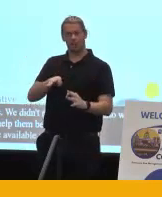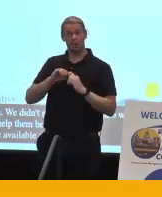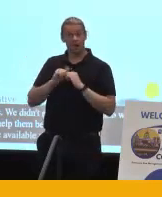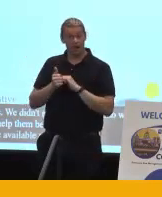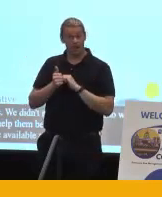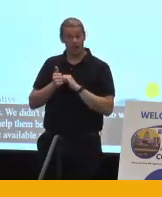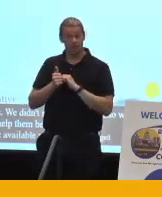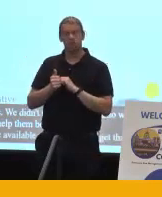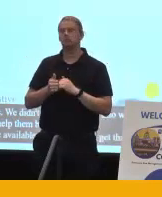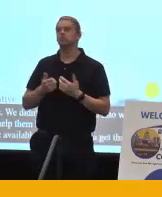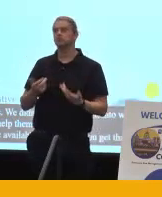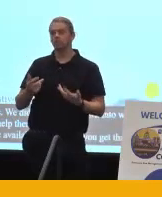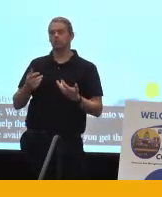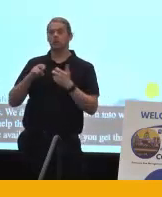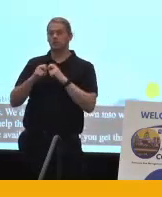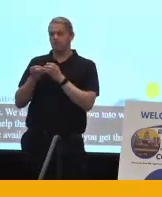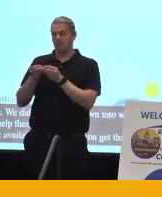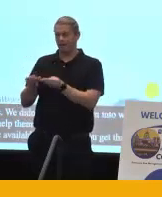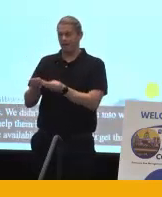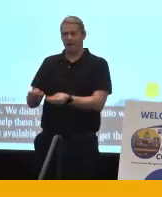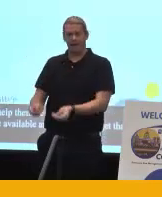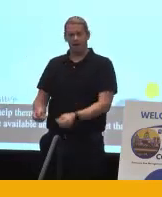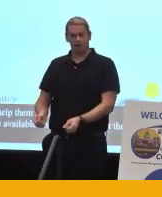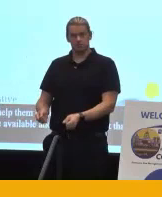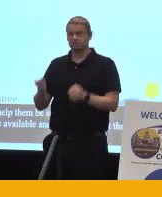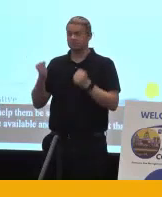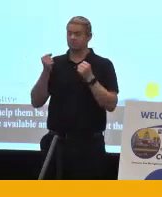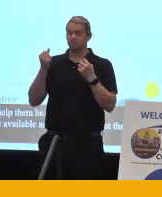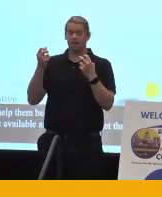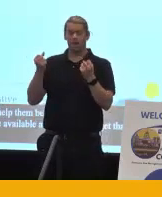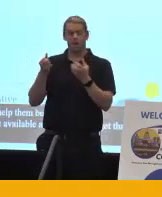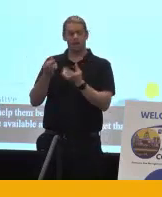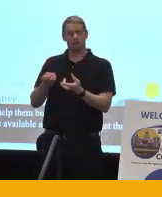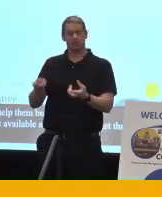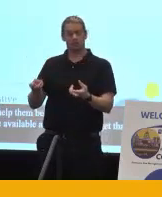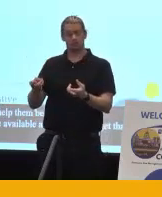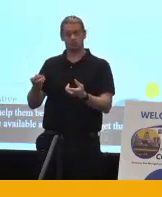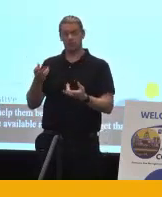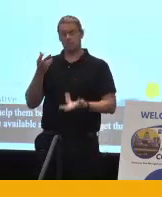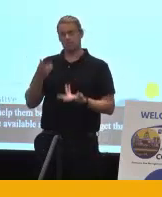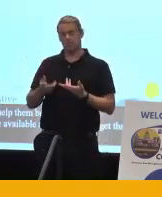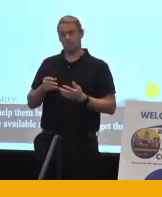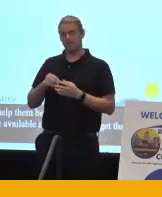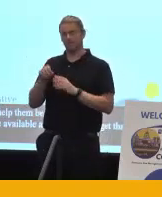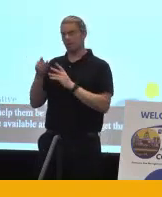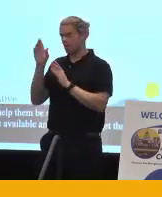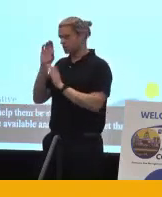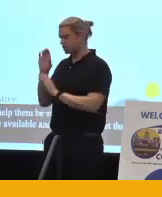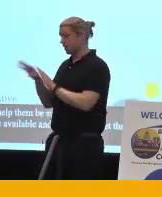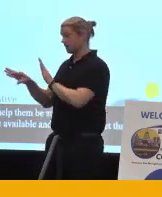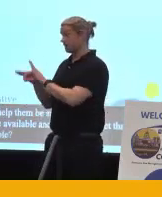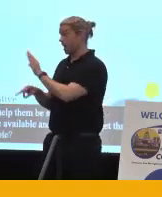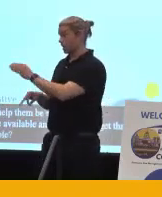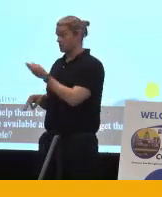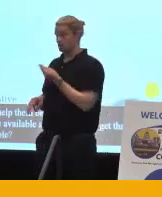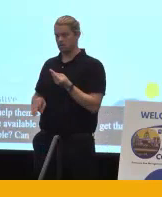we, problem solve through that? What resources are available? Can we trial it before so we make sure that we have